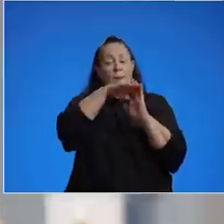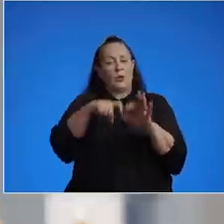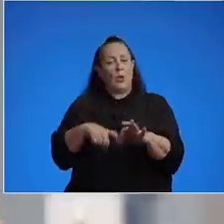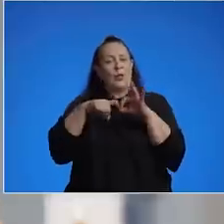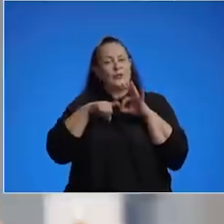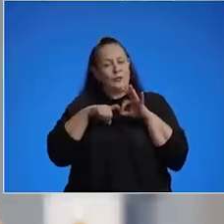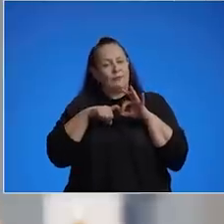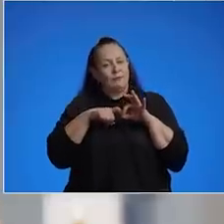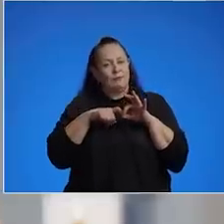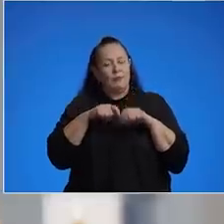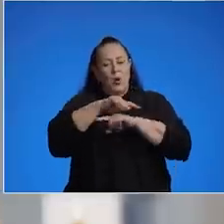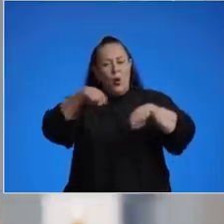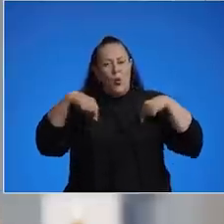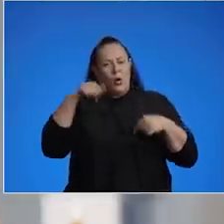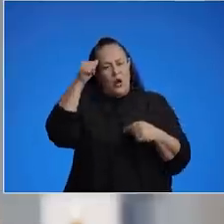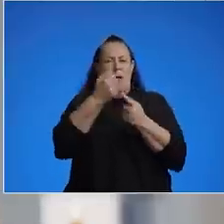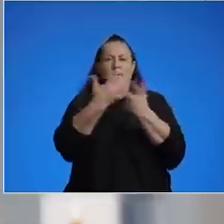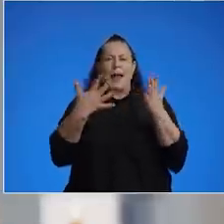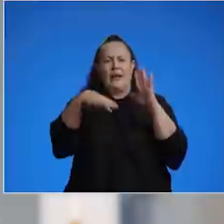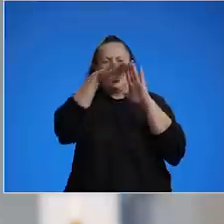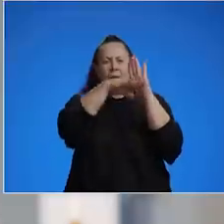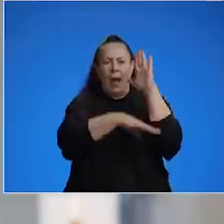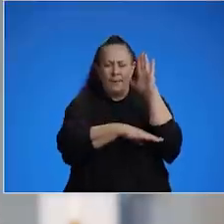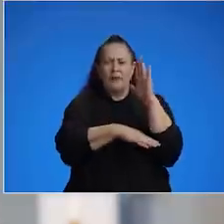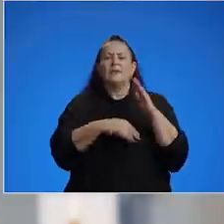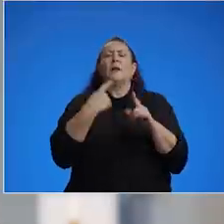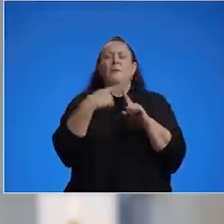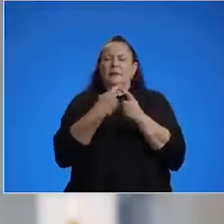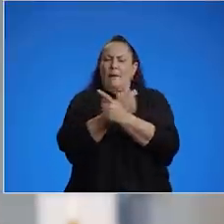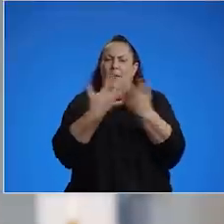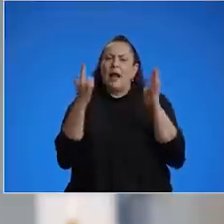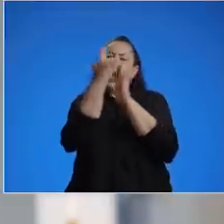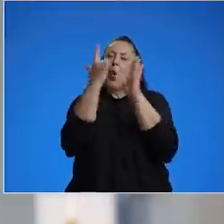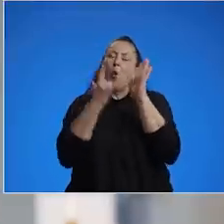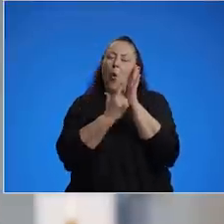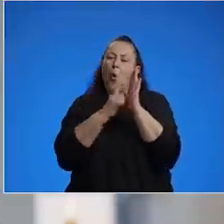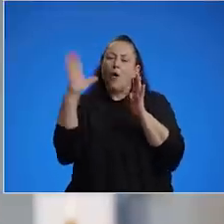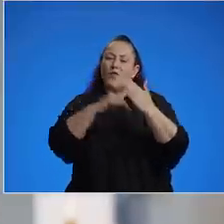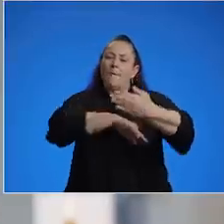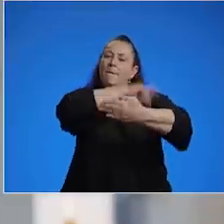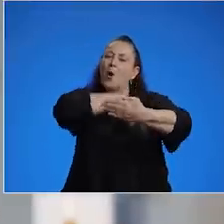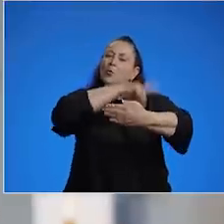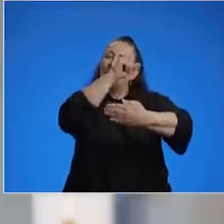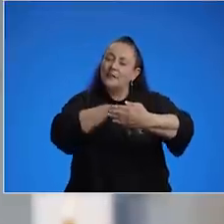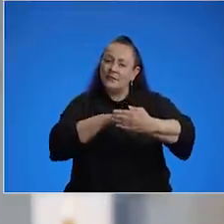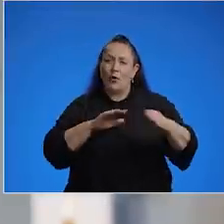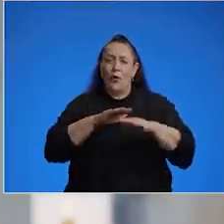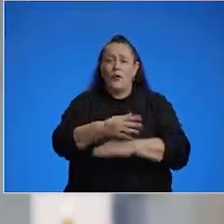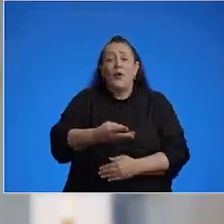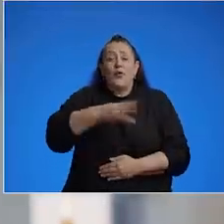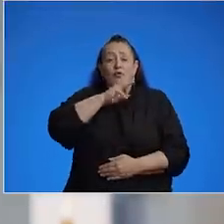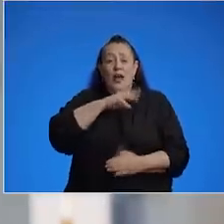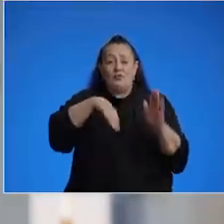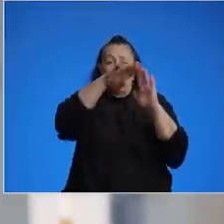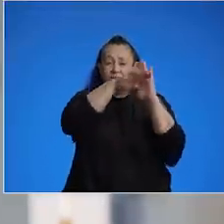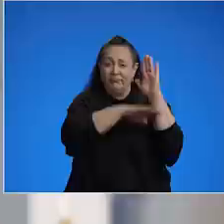are many commandments and many laws in the law of Moses, more than 300. But in